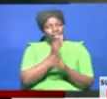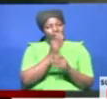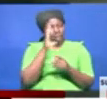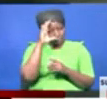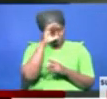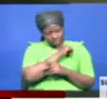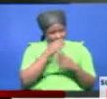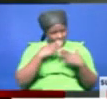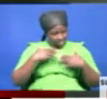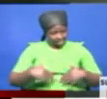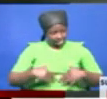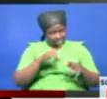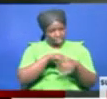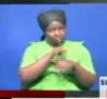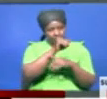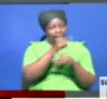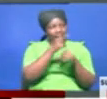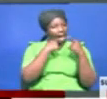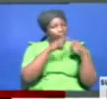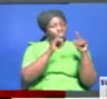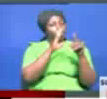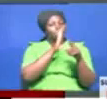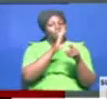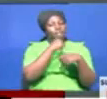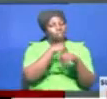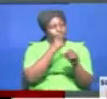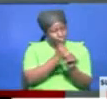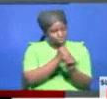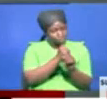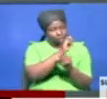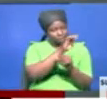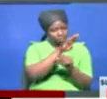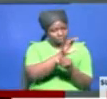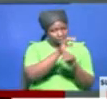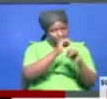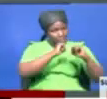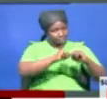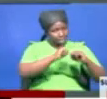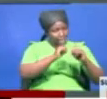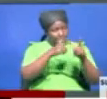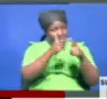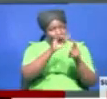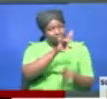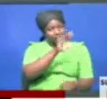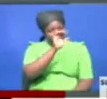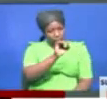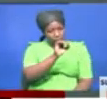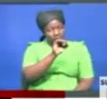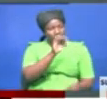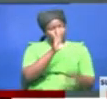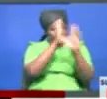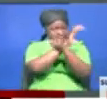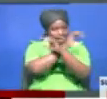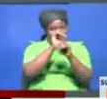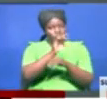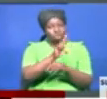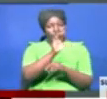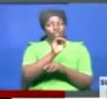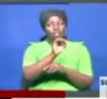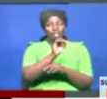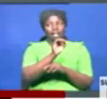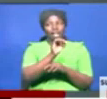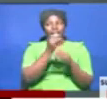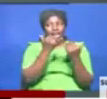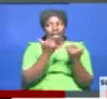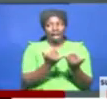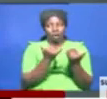when that declaration was being made by IBC chair, the returning officer, presidential returning officer, makes it, or rather waters